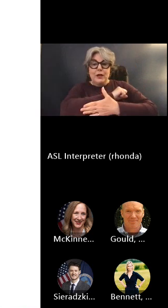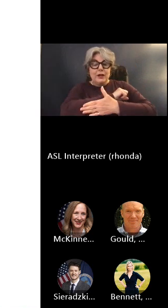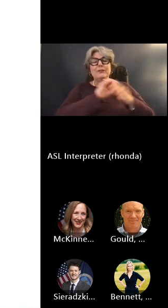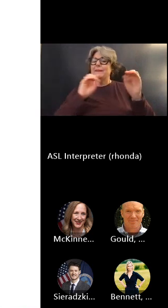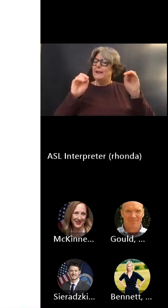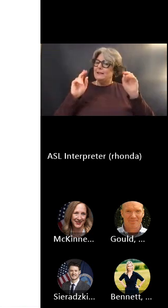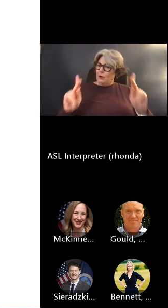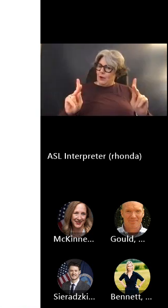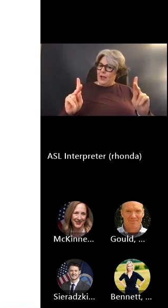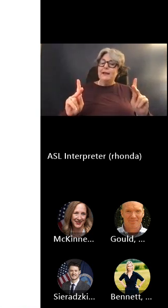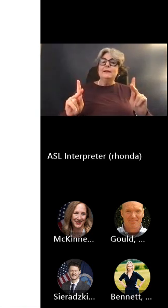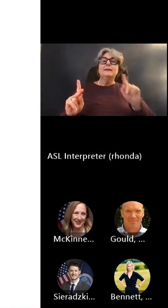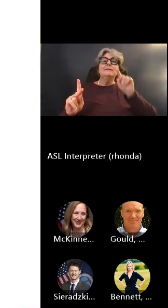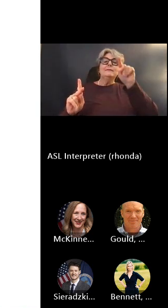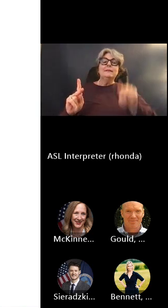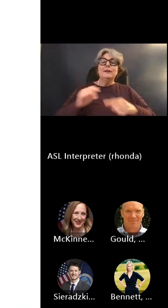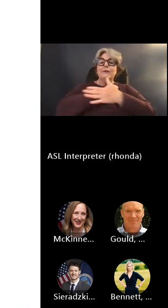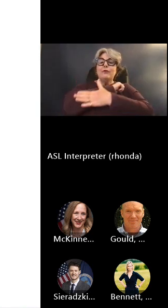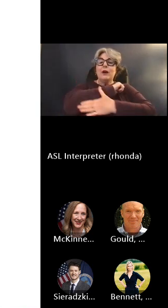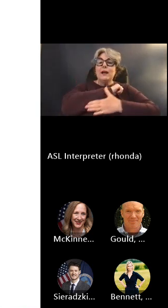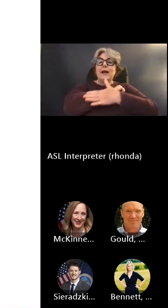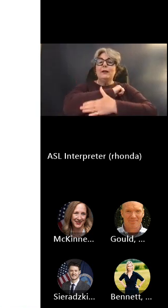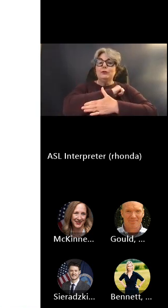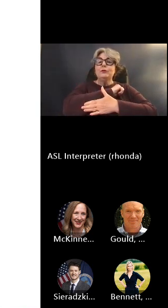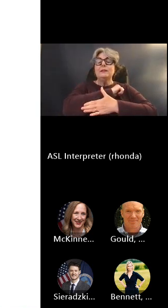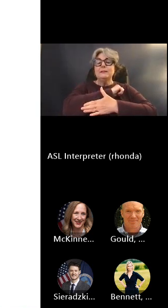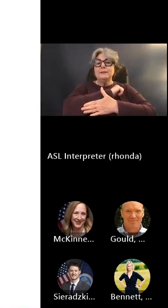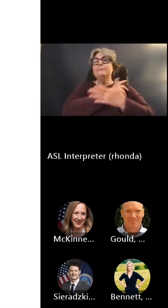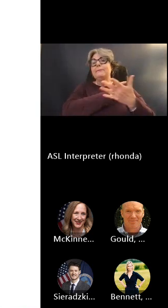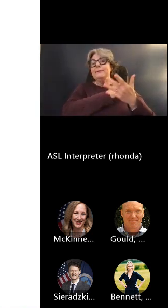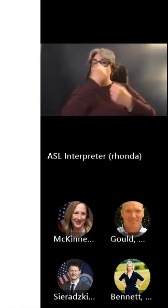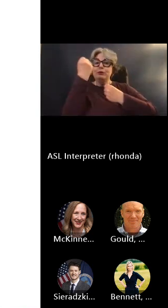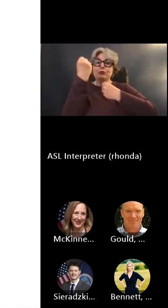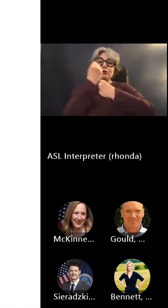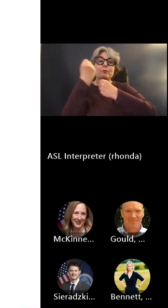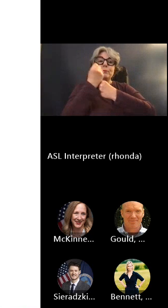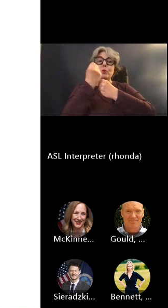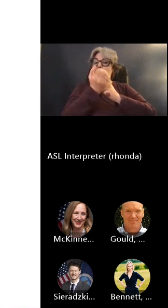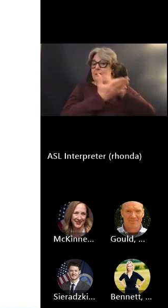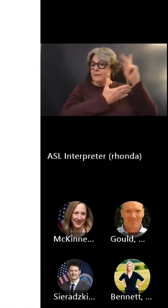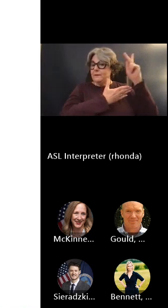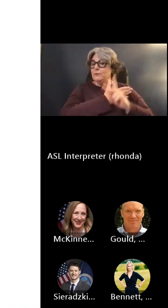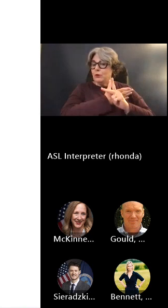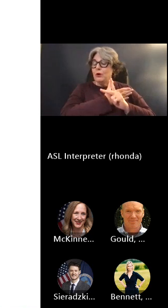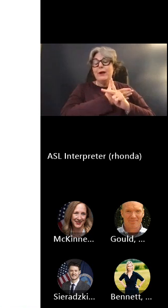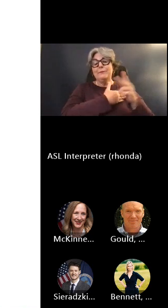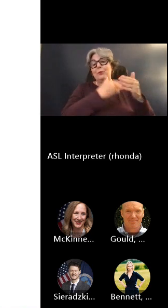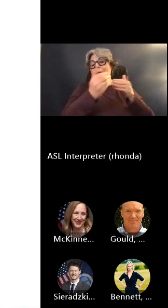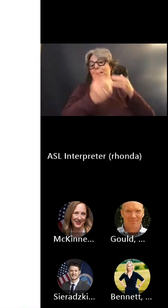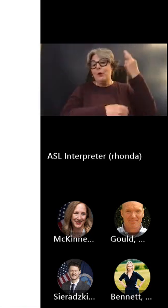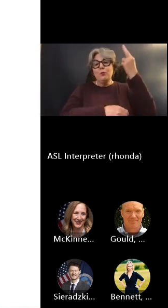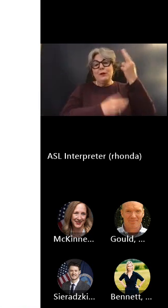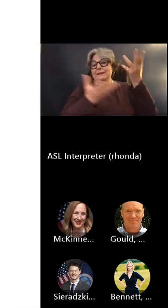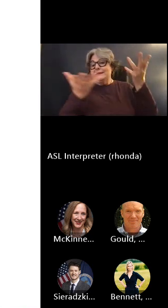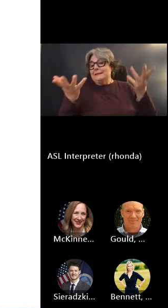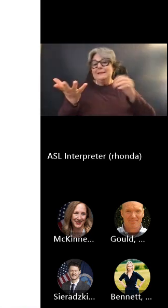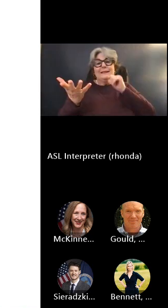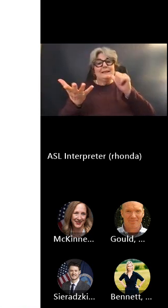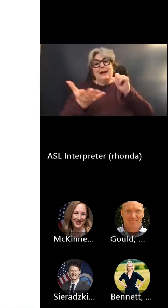We know that there are several other countries that are really supportive of this initiative and for whatever reason didn't